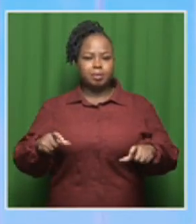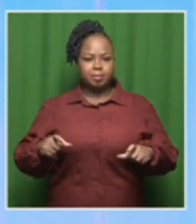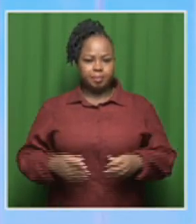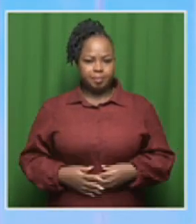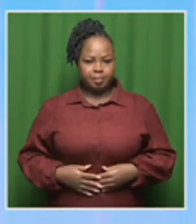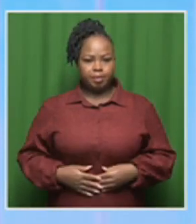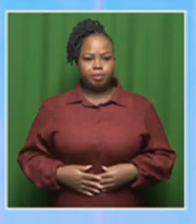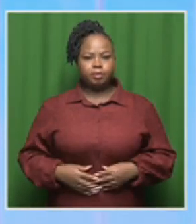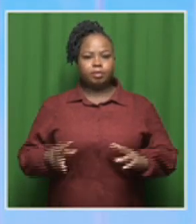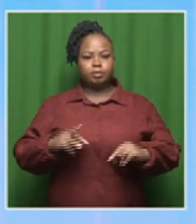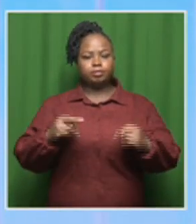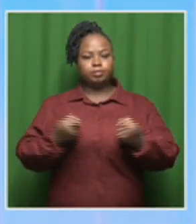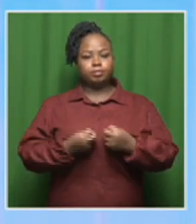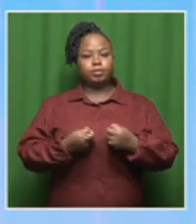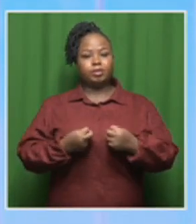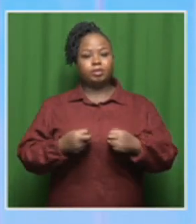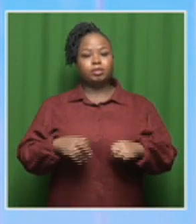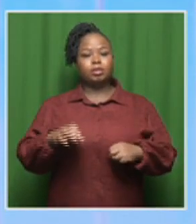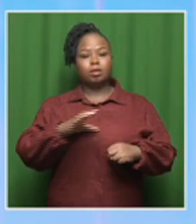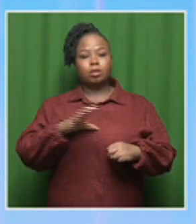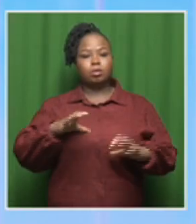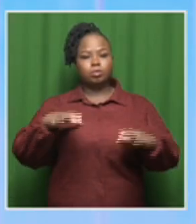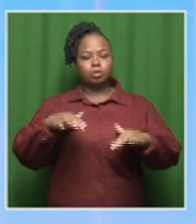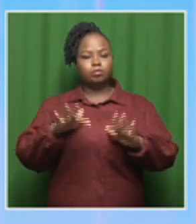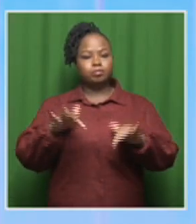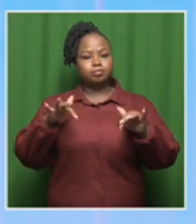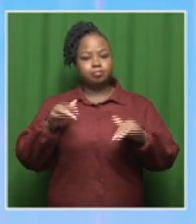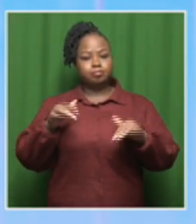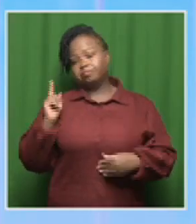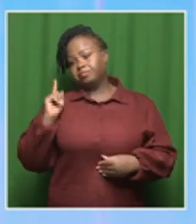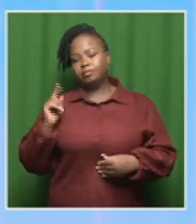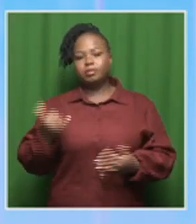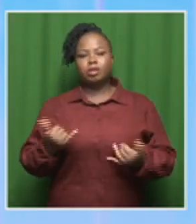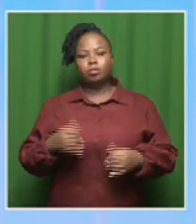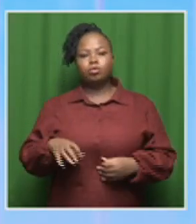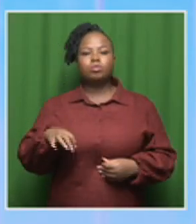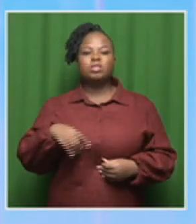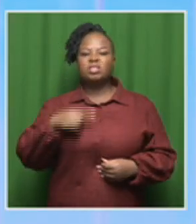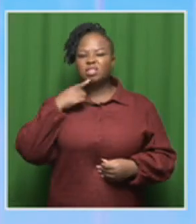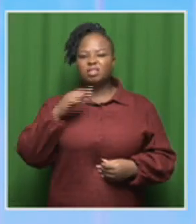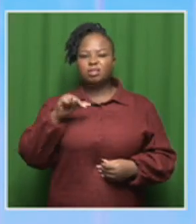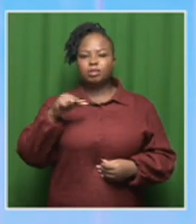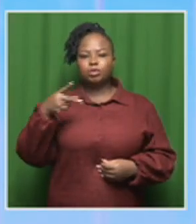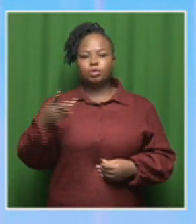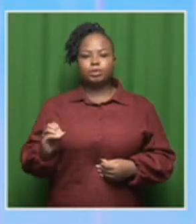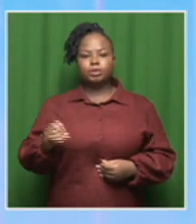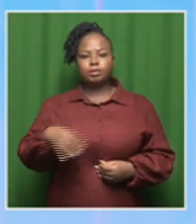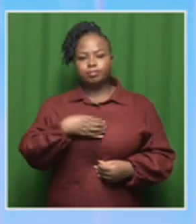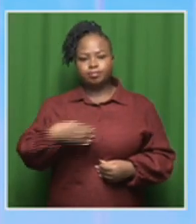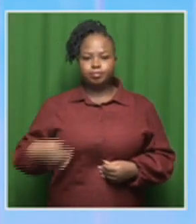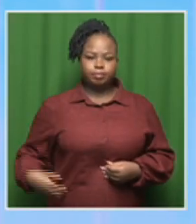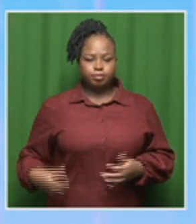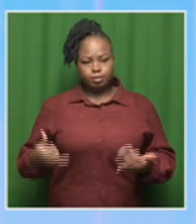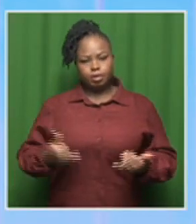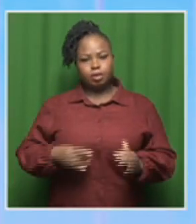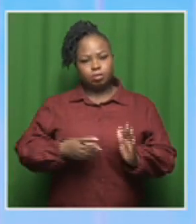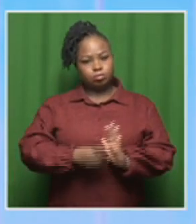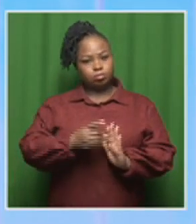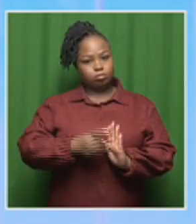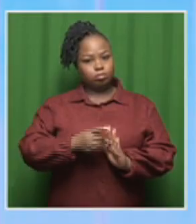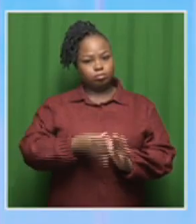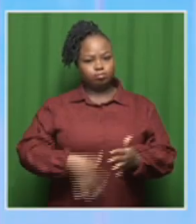Town. Addressing the National Council of Provinces in Parliament recently, Ramaphosa said the country's G20 presidency will bring the